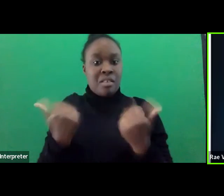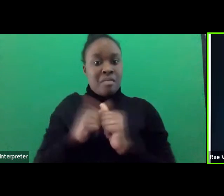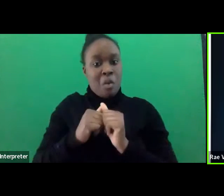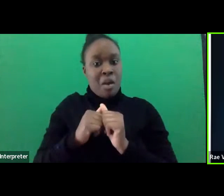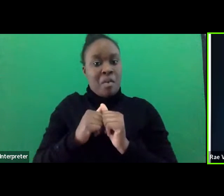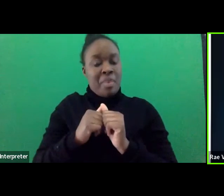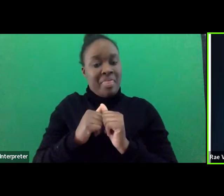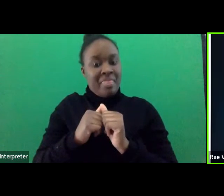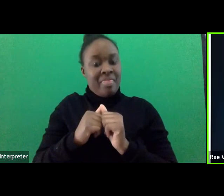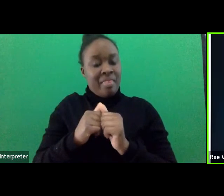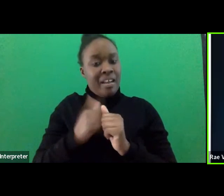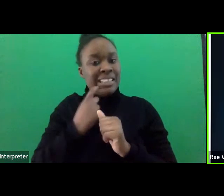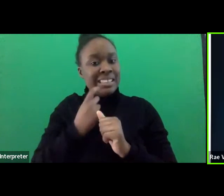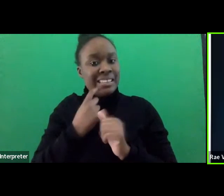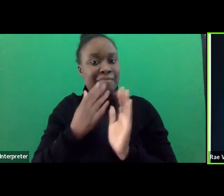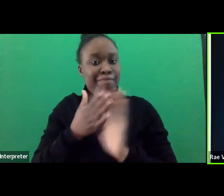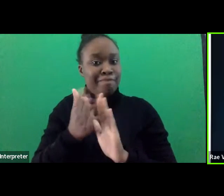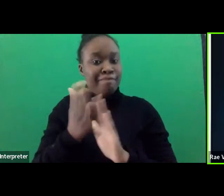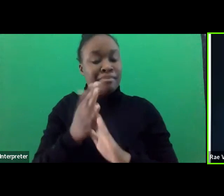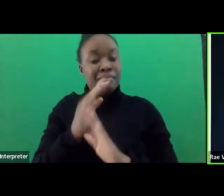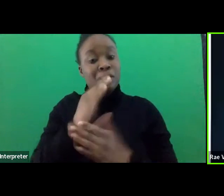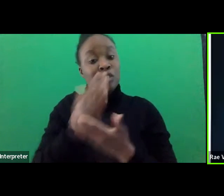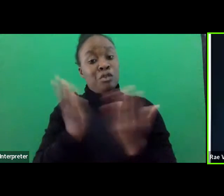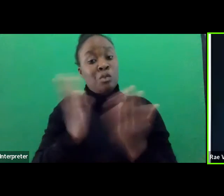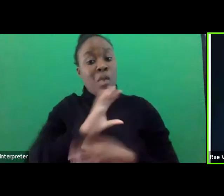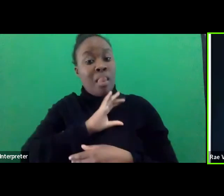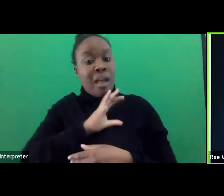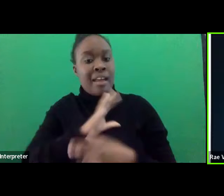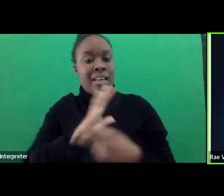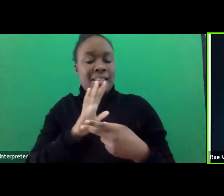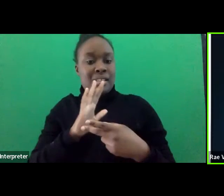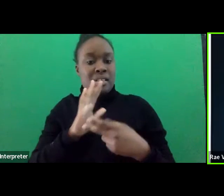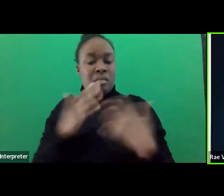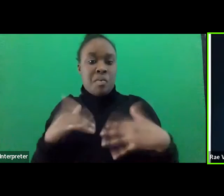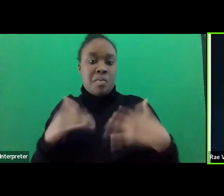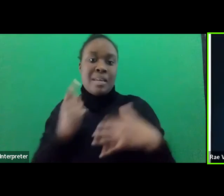the client or the user, the agility to